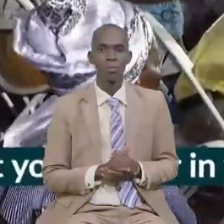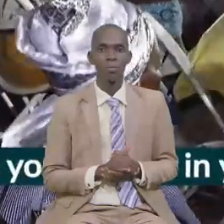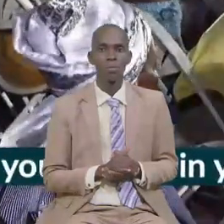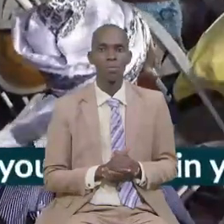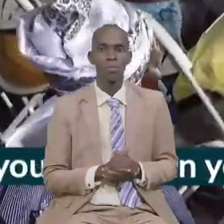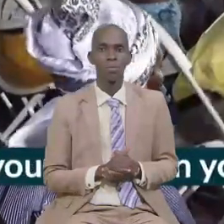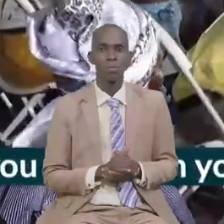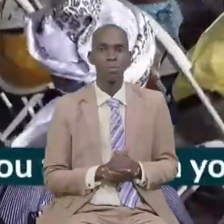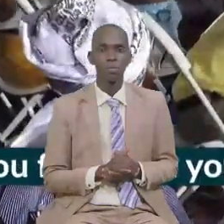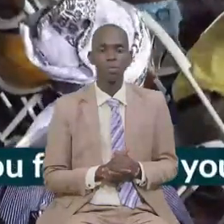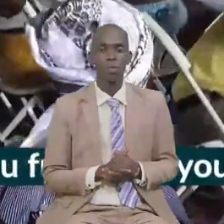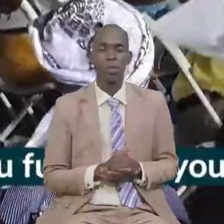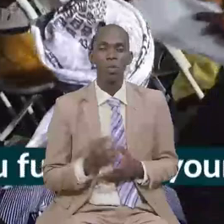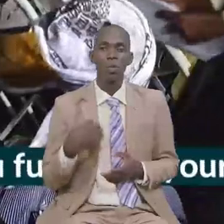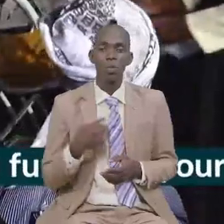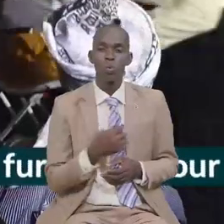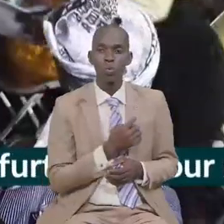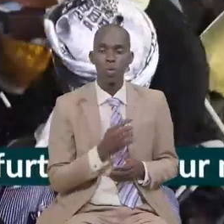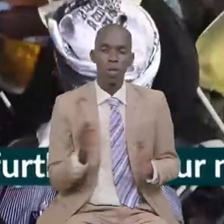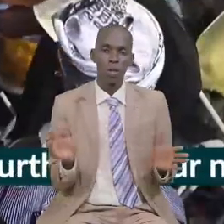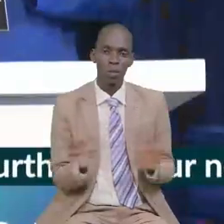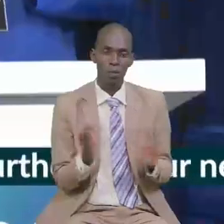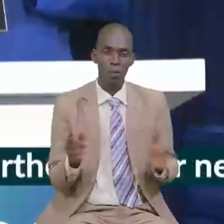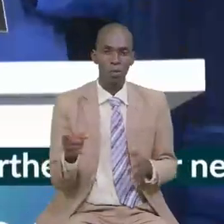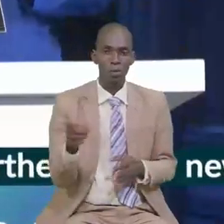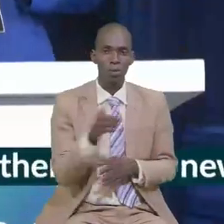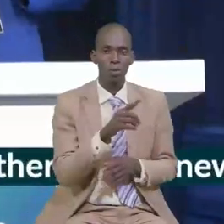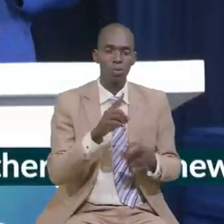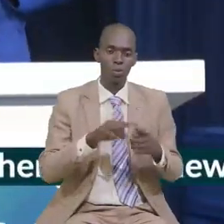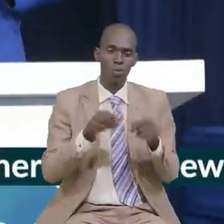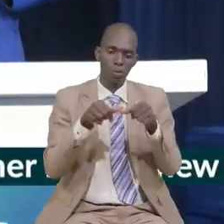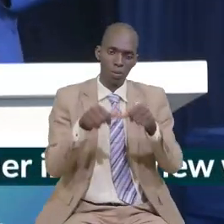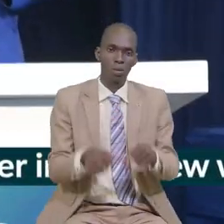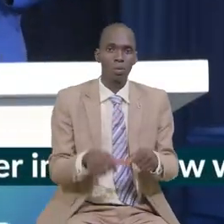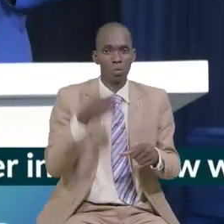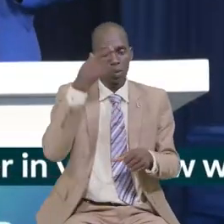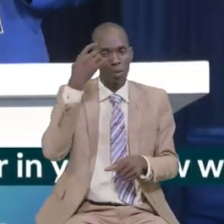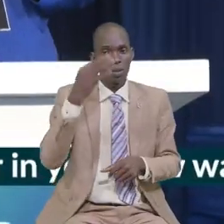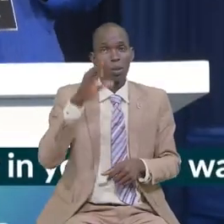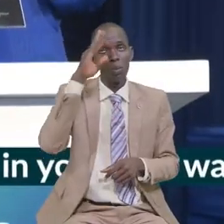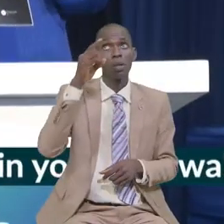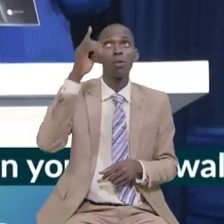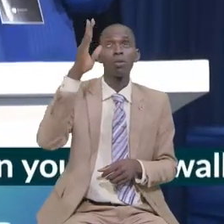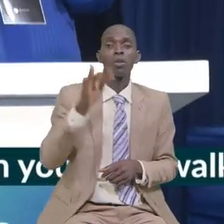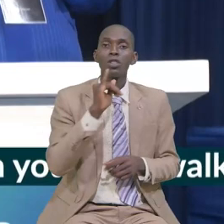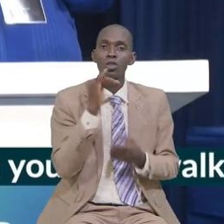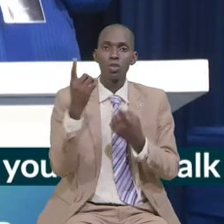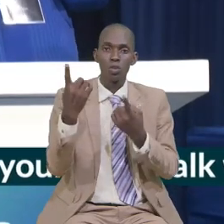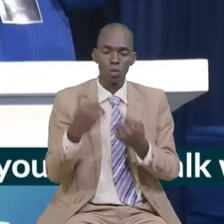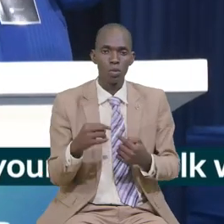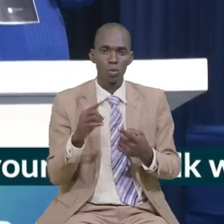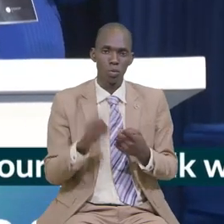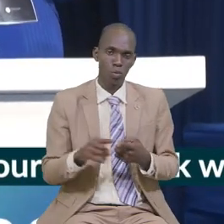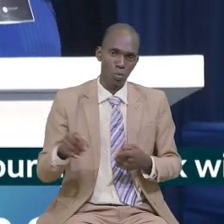We encourage you to stay around because the man of God is coming to come up to pray for you. This is now the time for you to receive your miracle.